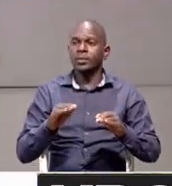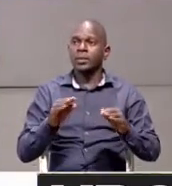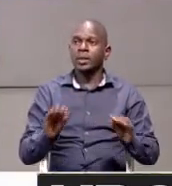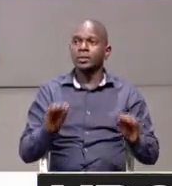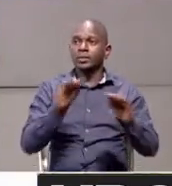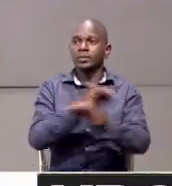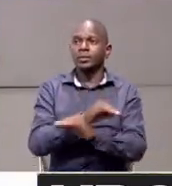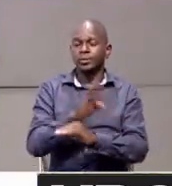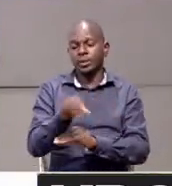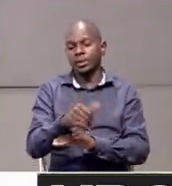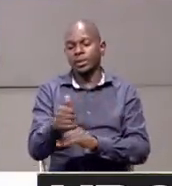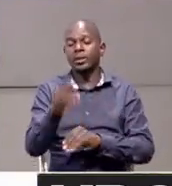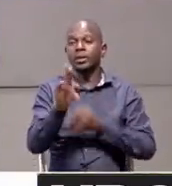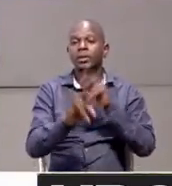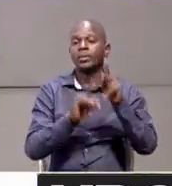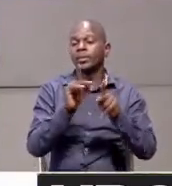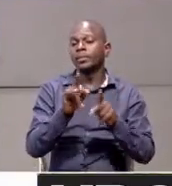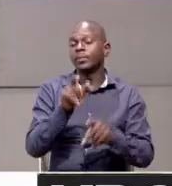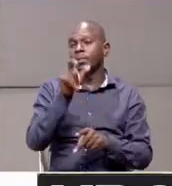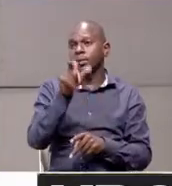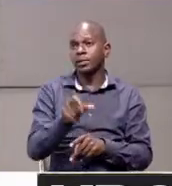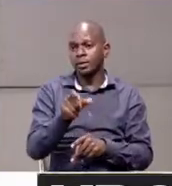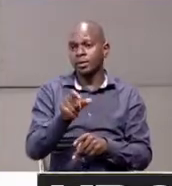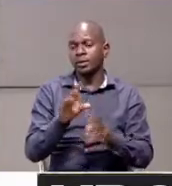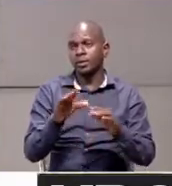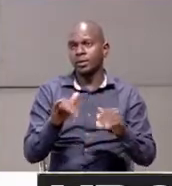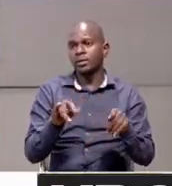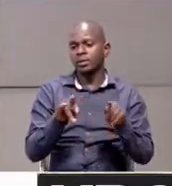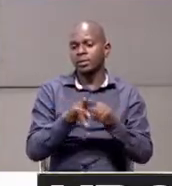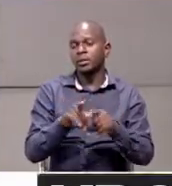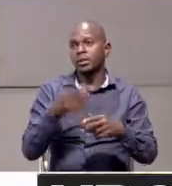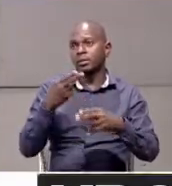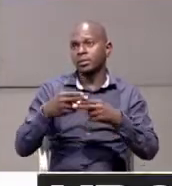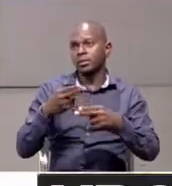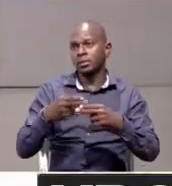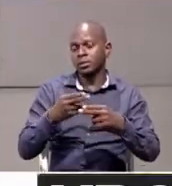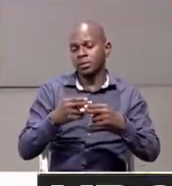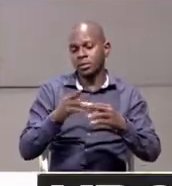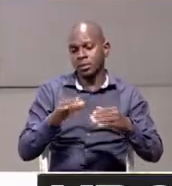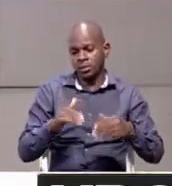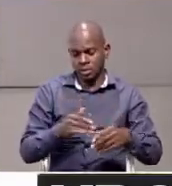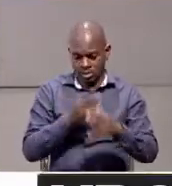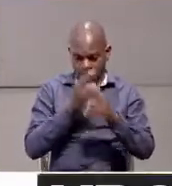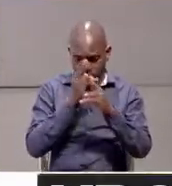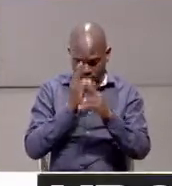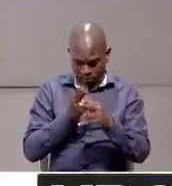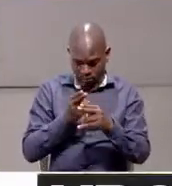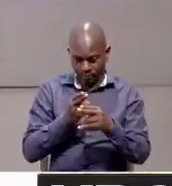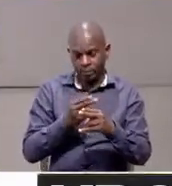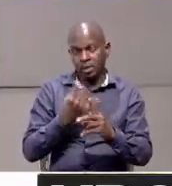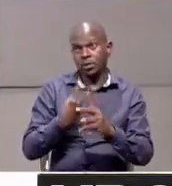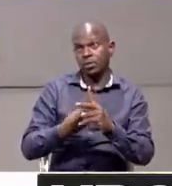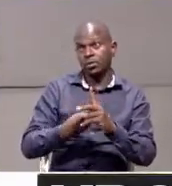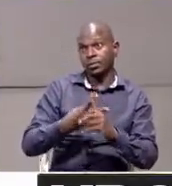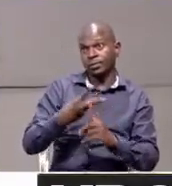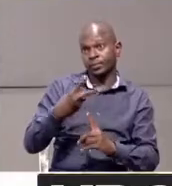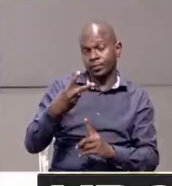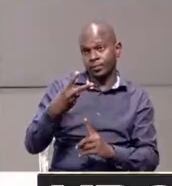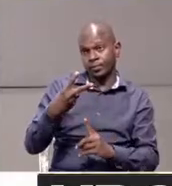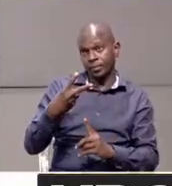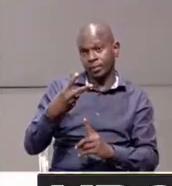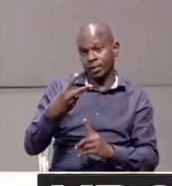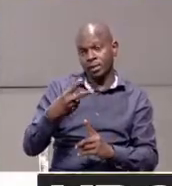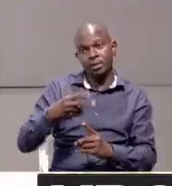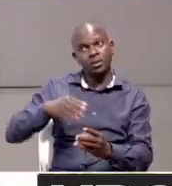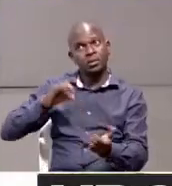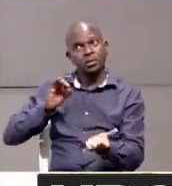by someone else, who actually found out to be in the same names like mine. When I mean after 2 months, I went back to her, she only